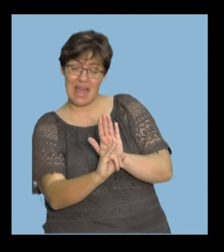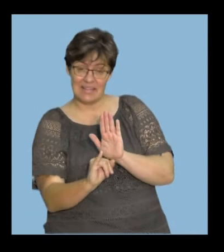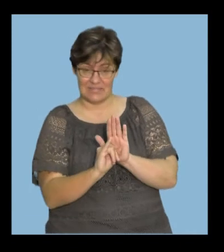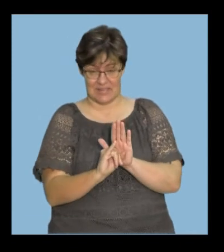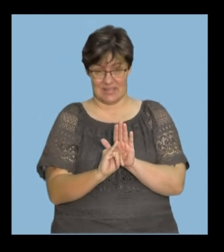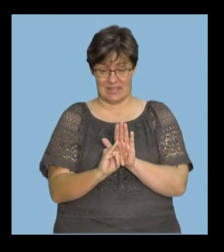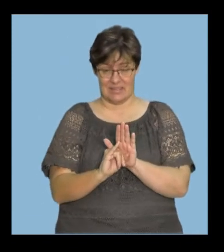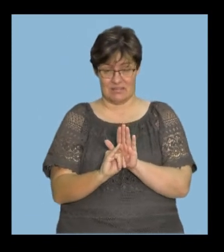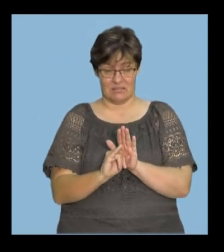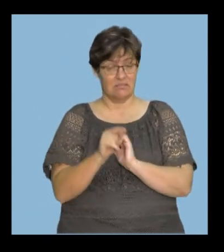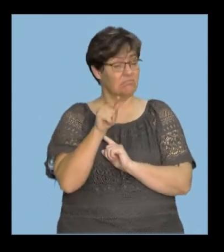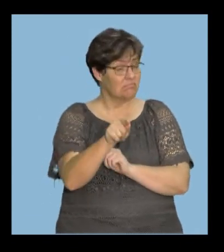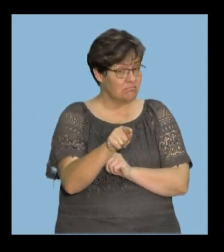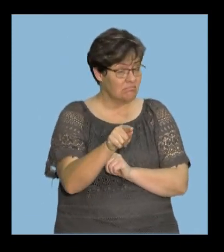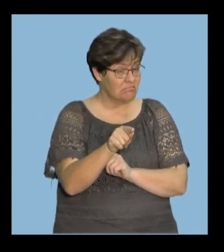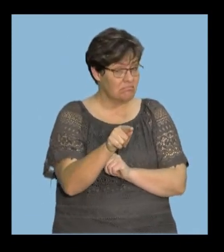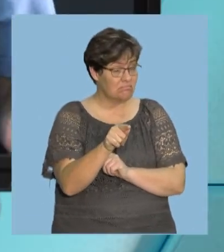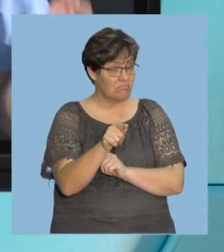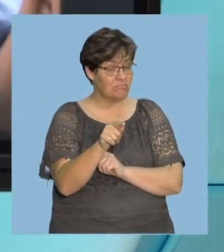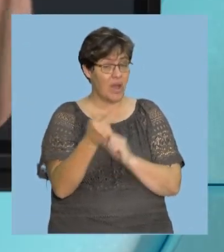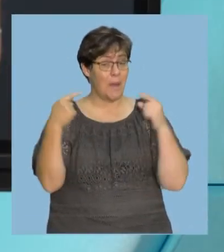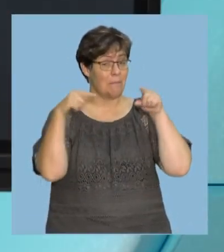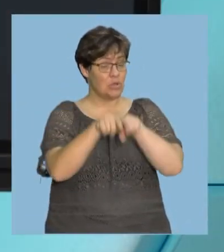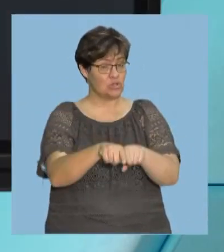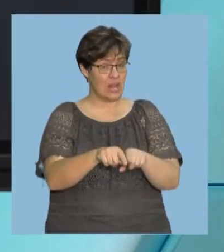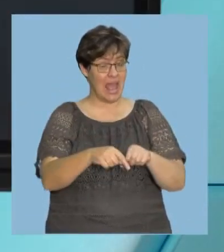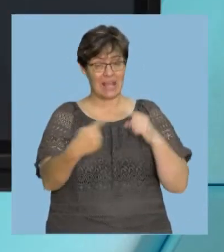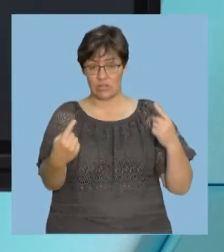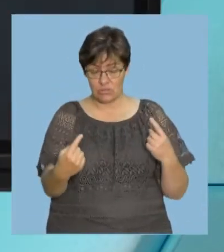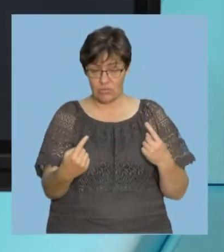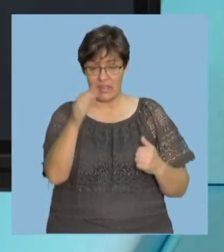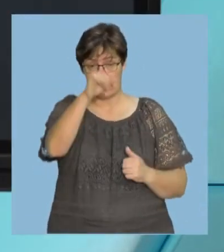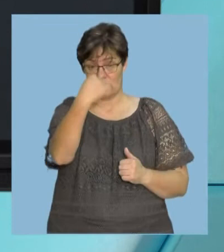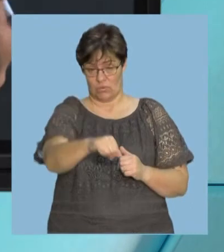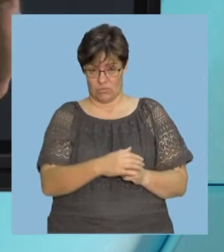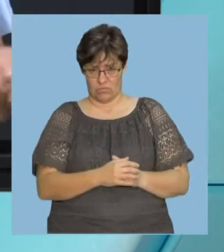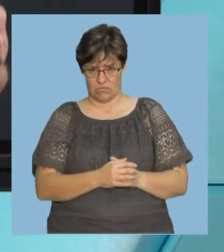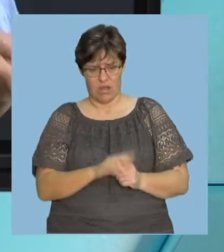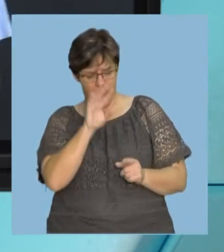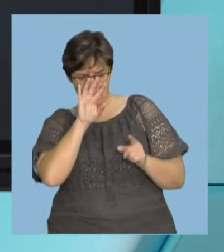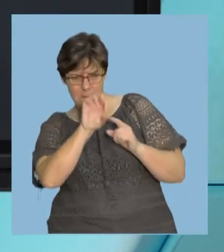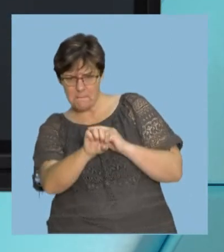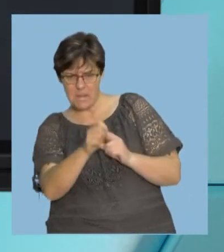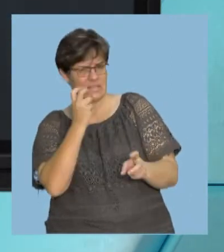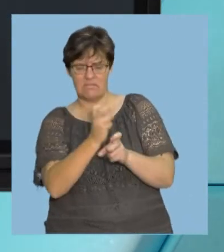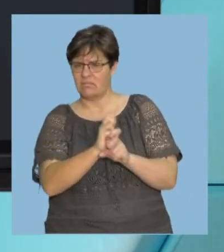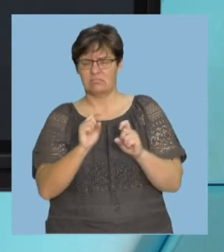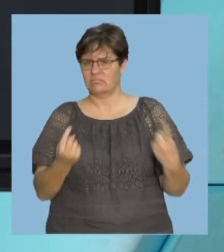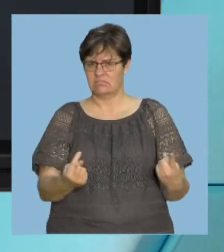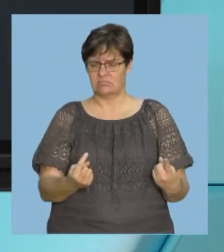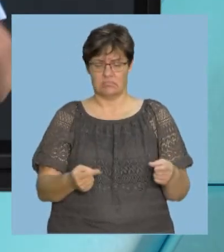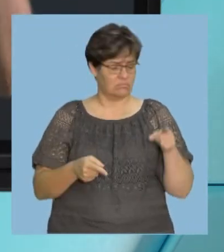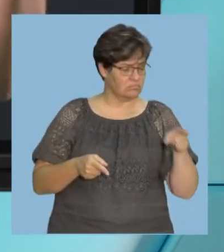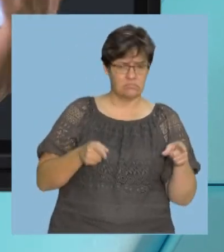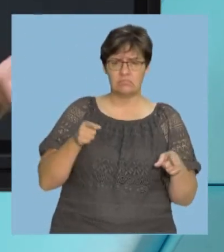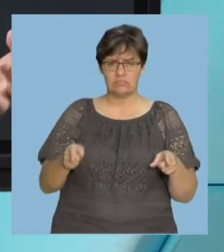to identify, is an event mutually exclusive or not? And it's not that difficult to recognize.